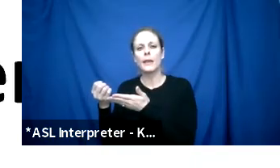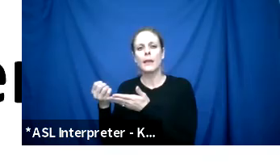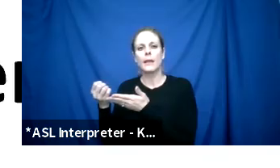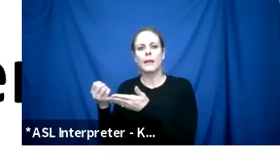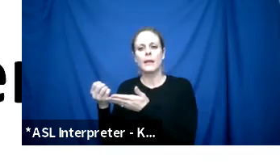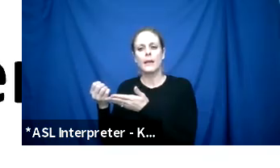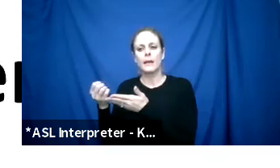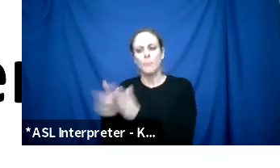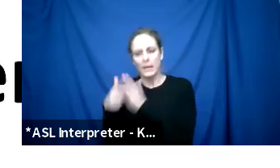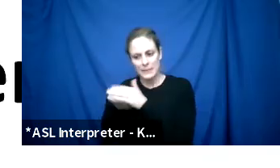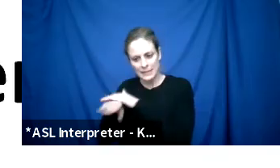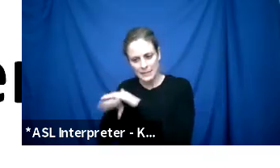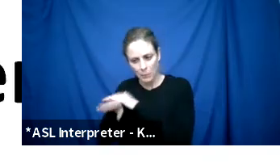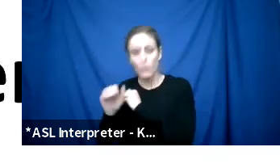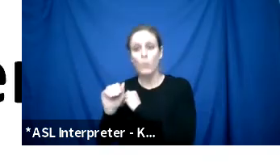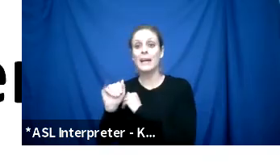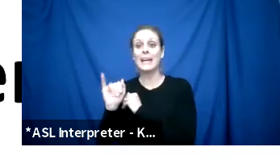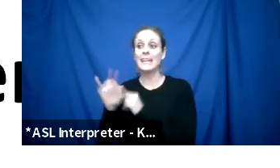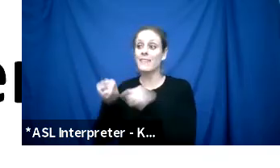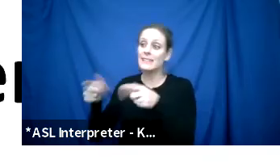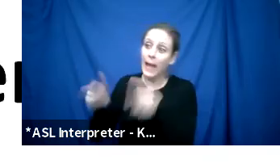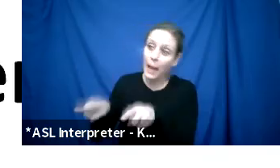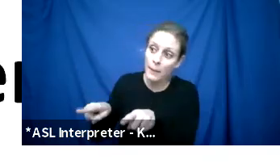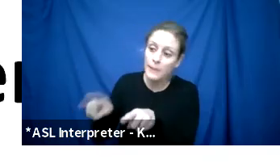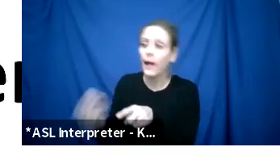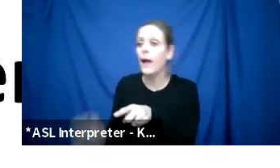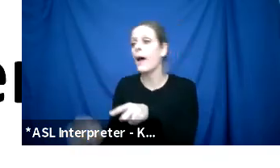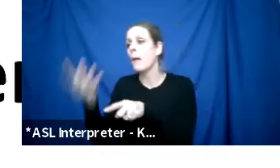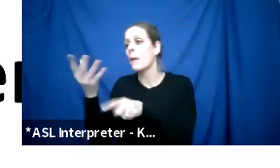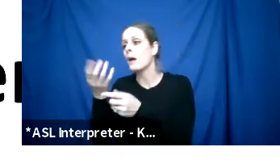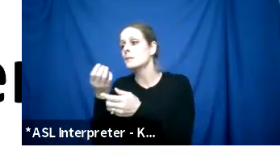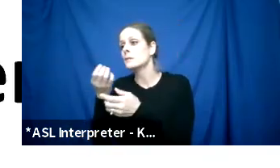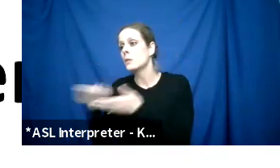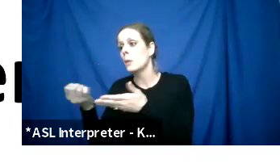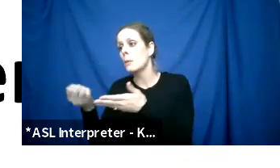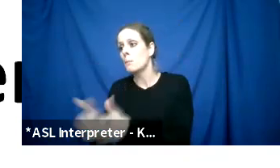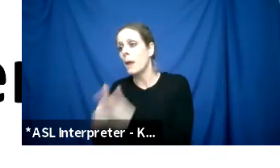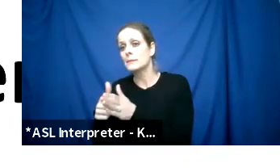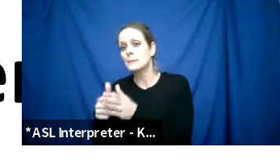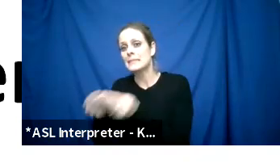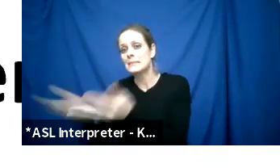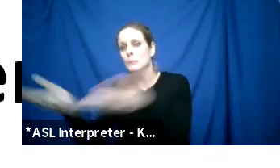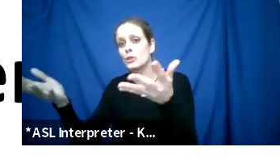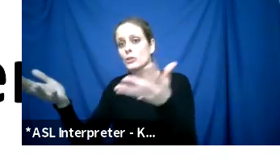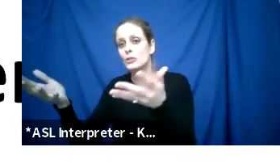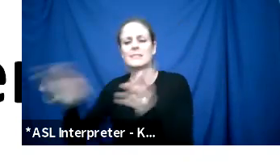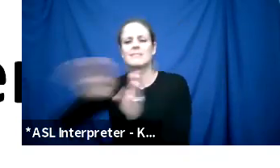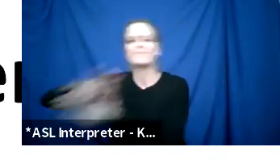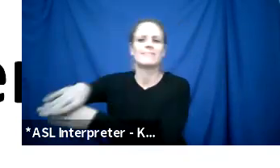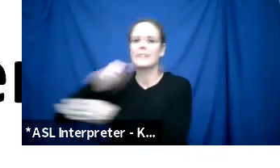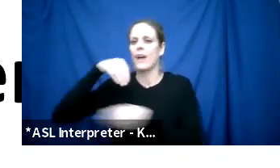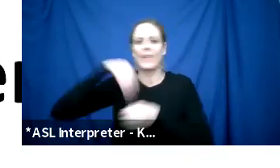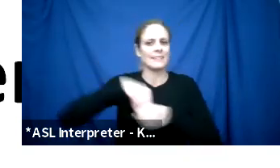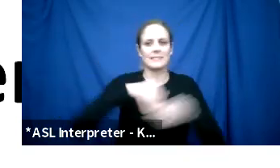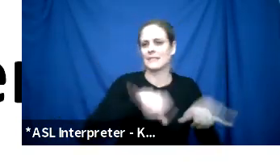or when this happens, how many accessible equipment would need to be dispersed to the facility. That's not addressed in these